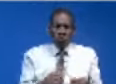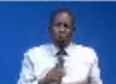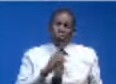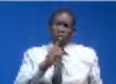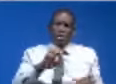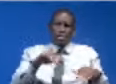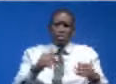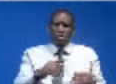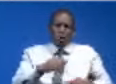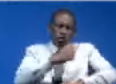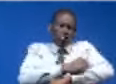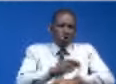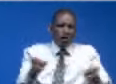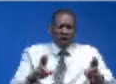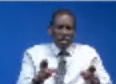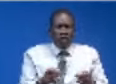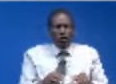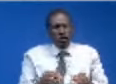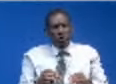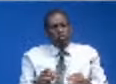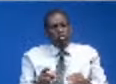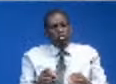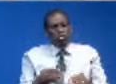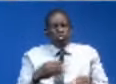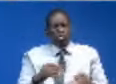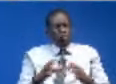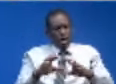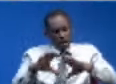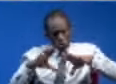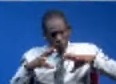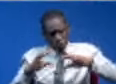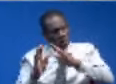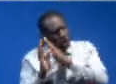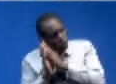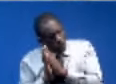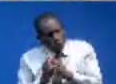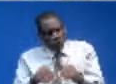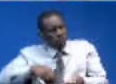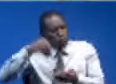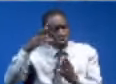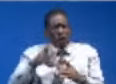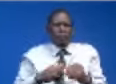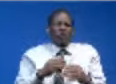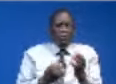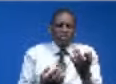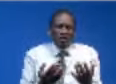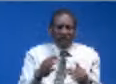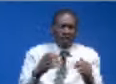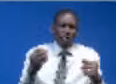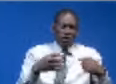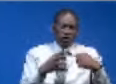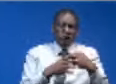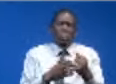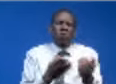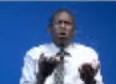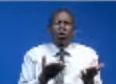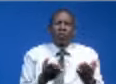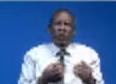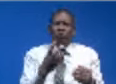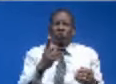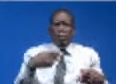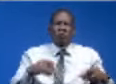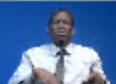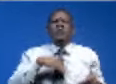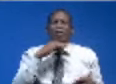school's readiness to safely accommodate students after a tragic fire incident in September claimed 21 lives. The case will